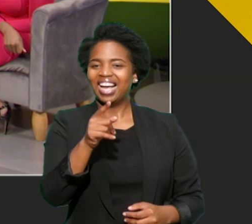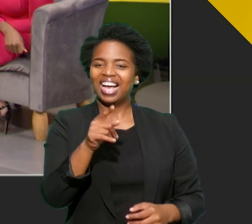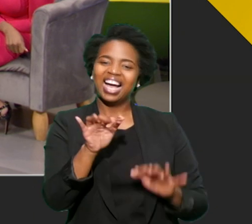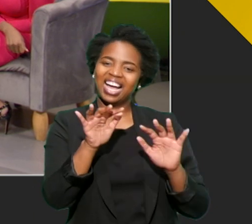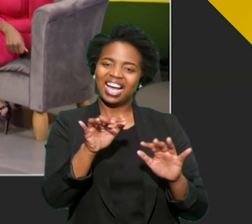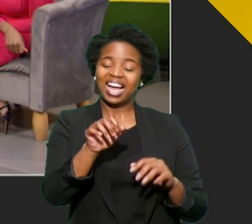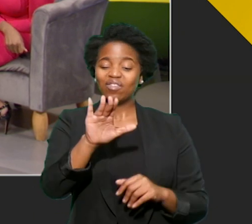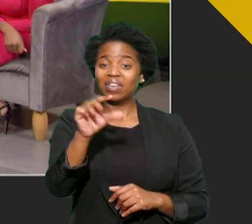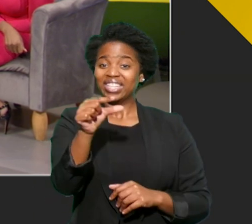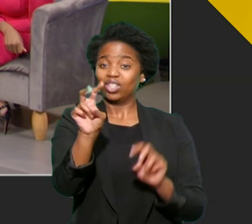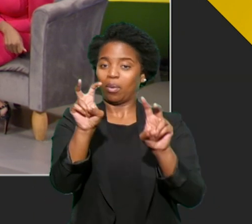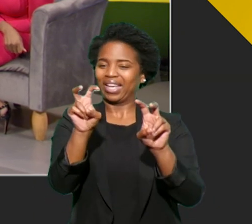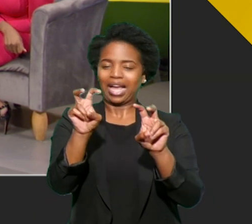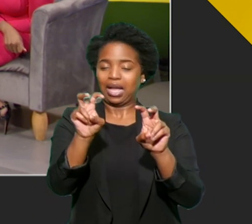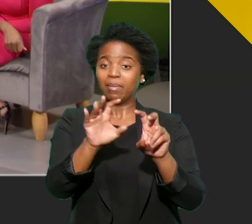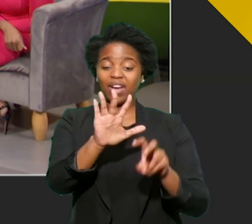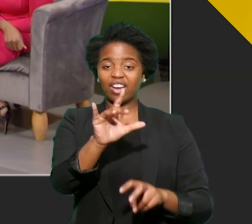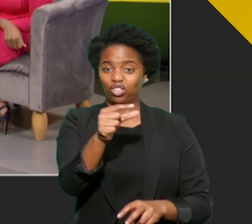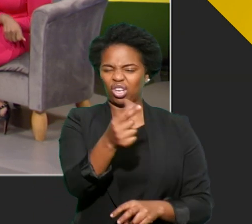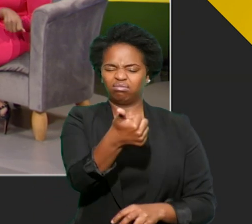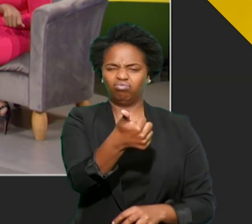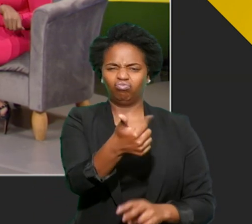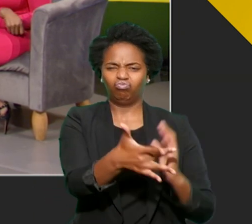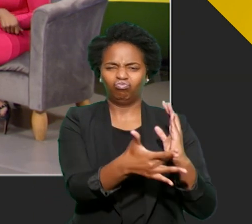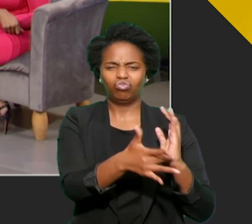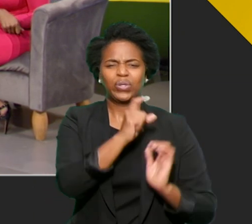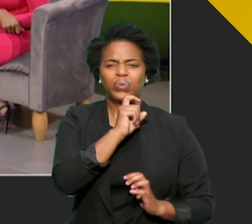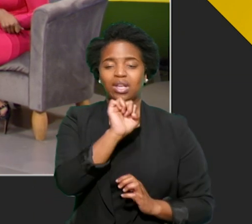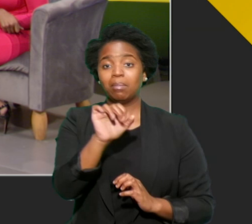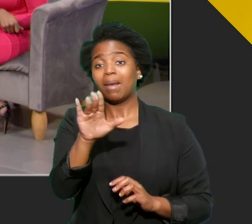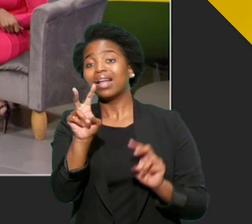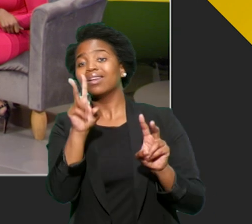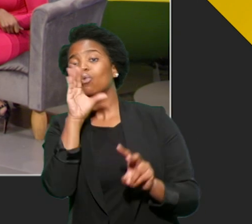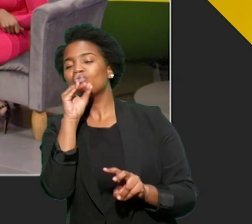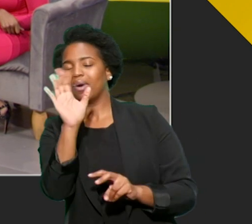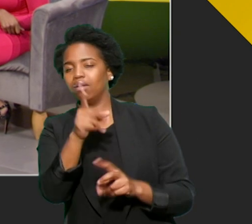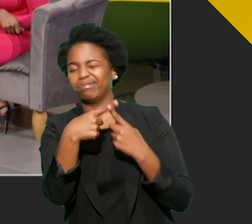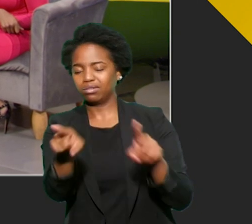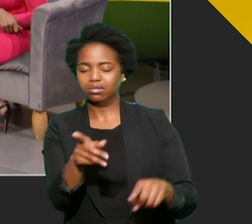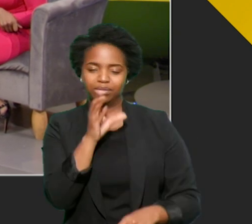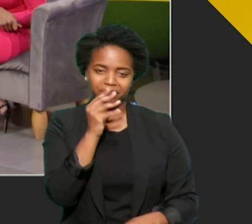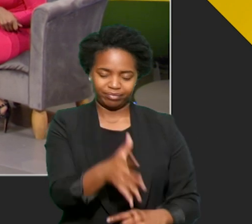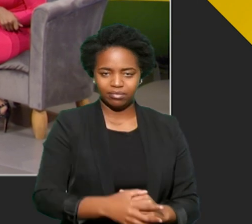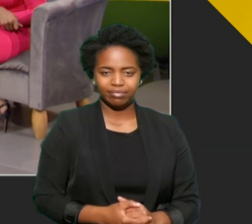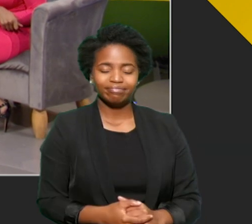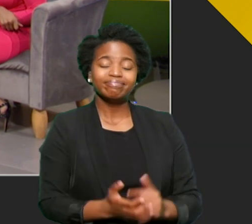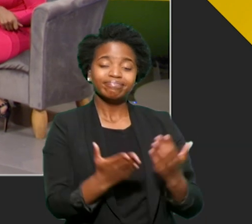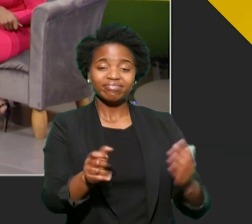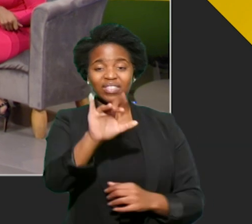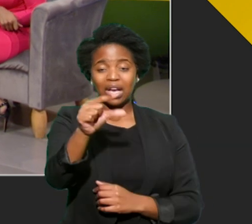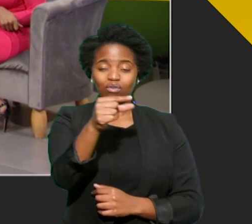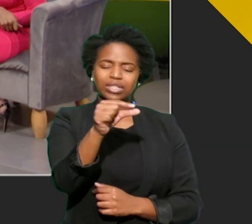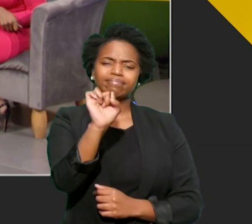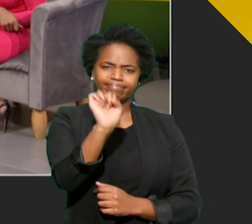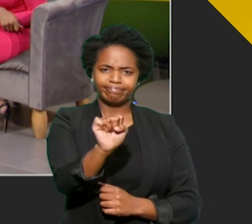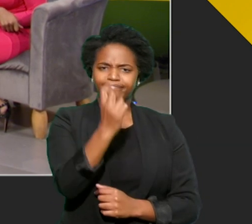I'll stay away from it, from the topic of 5G, because of course there is good things we've heard about it, but also there's myths. Like it has been, of course,